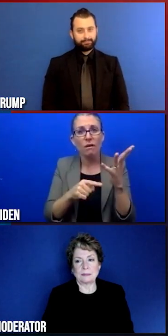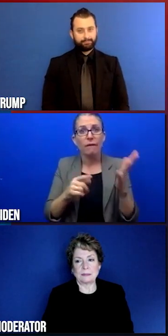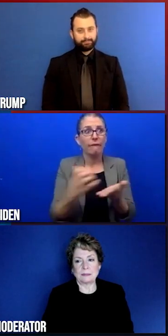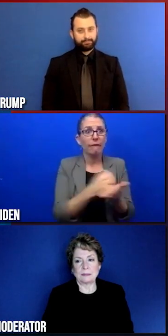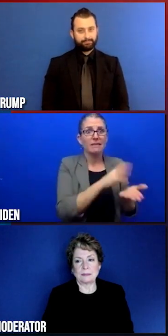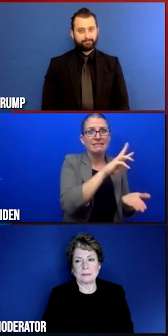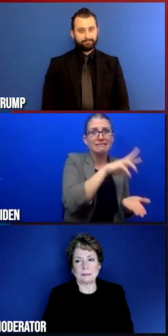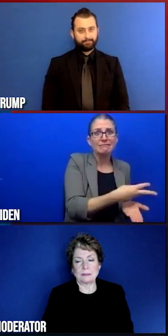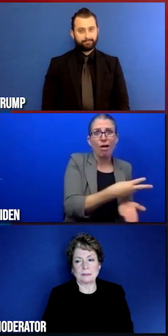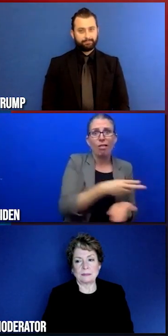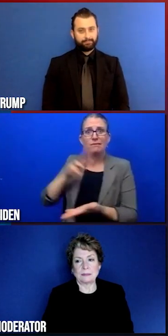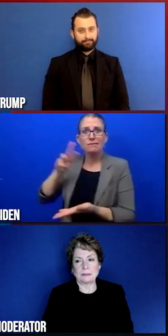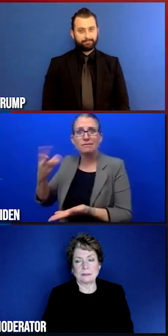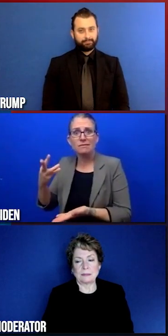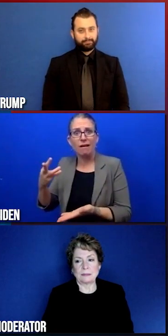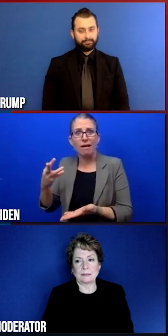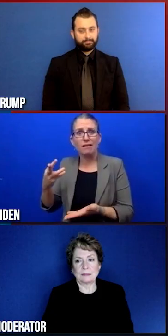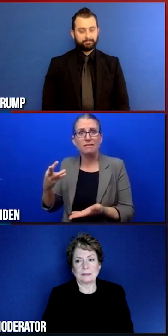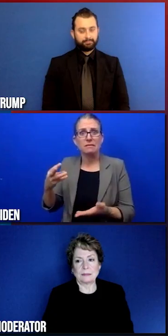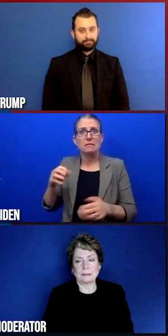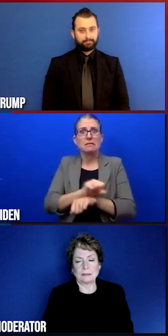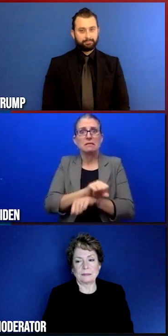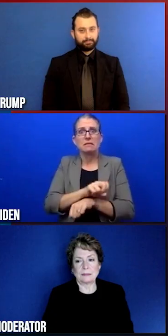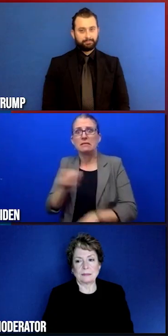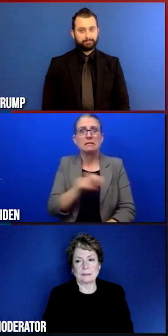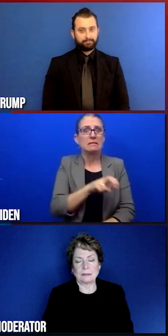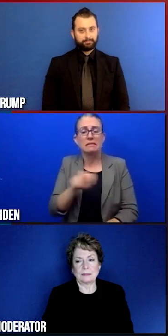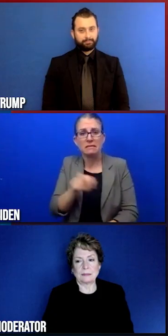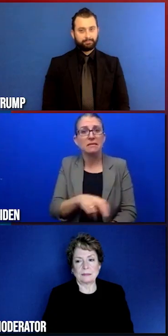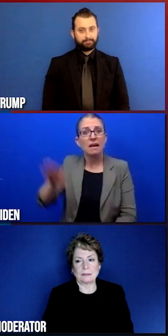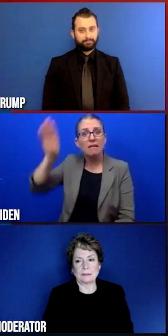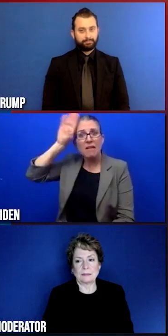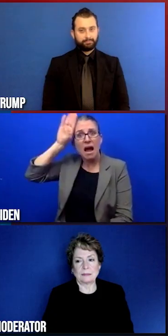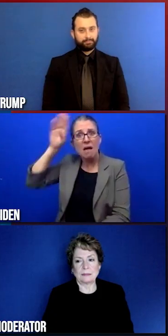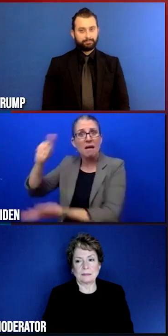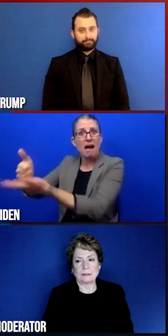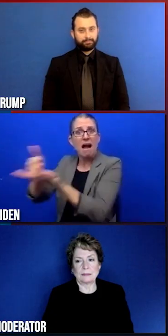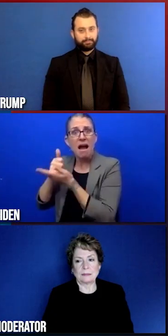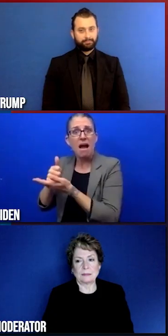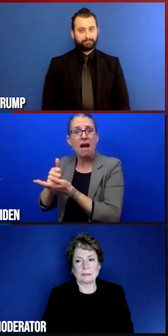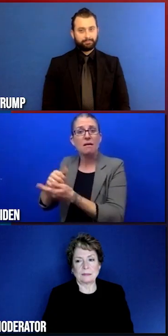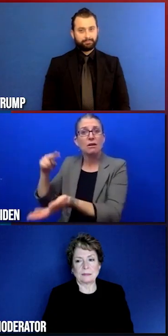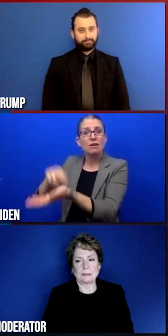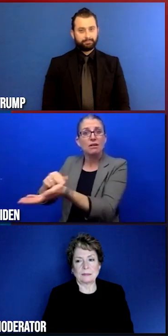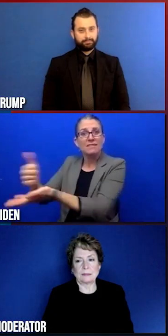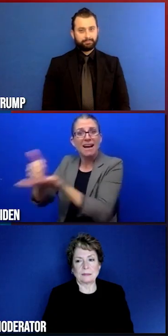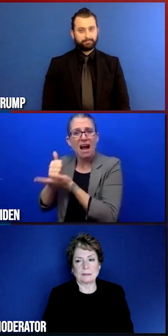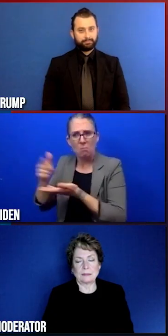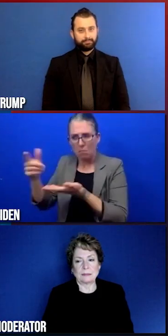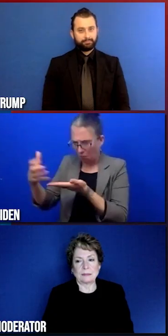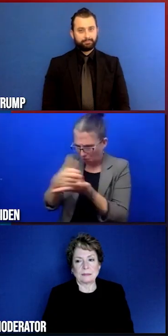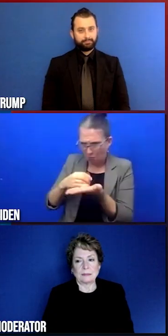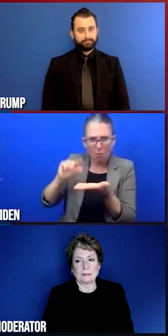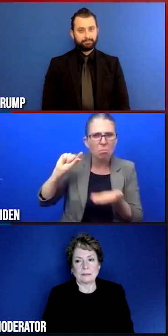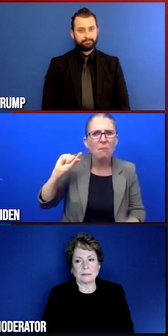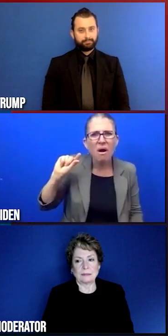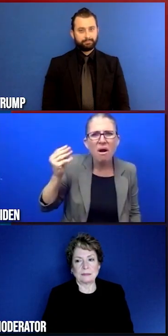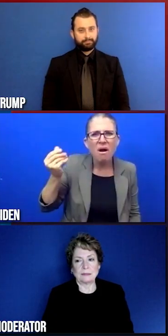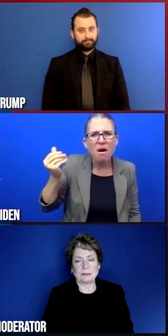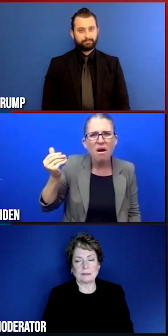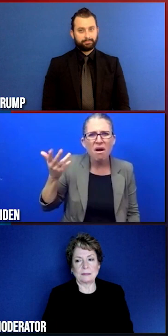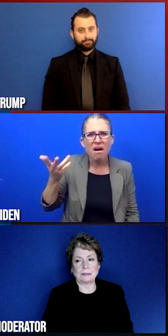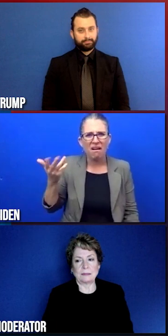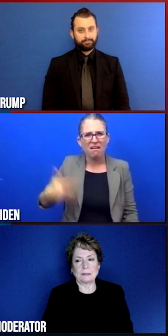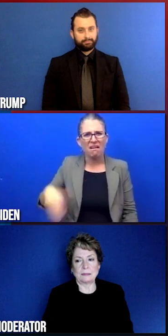because they've allowed us to make it. What's happening? They deserve a minimum wage of $15. Anything below that puts you below